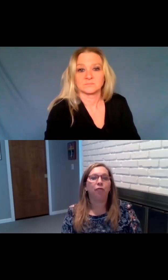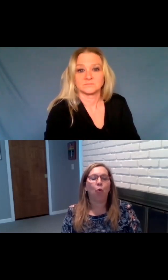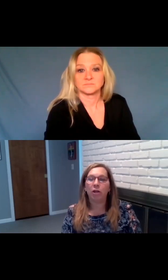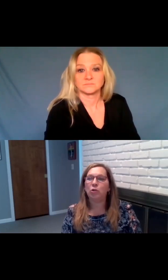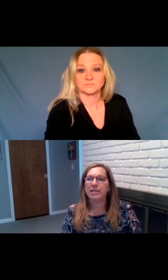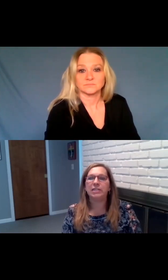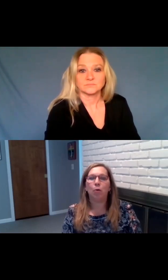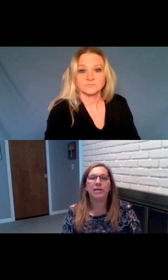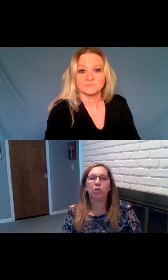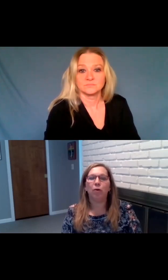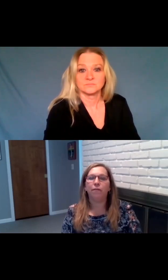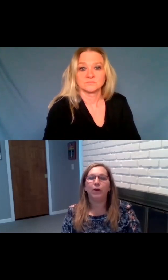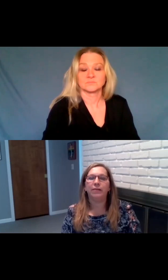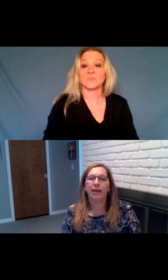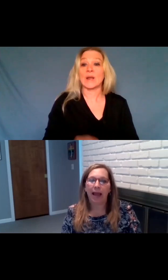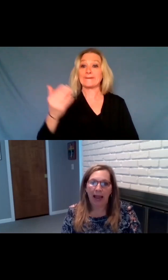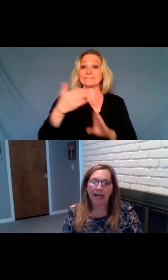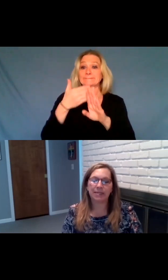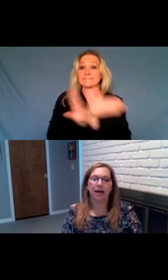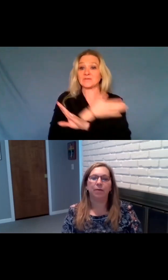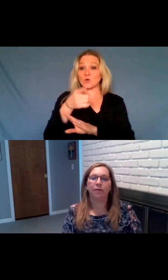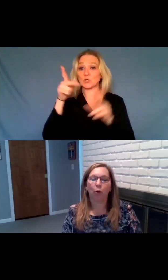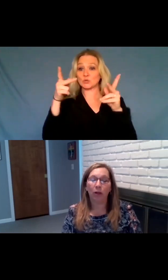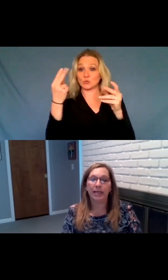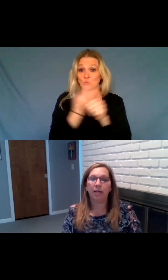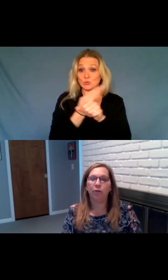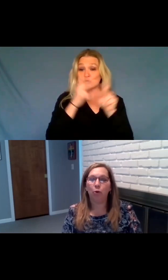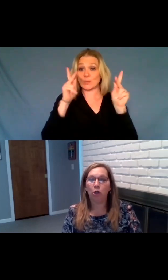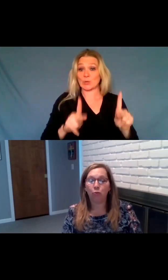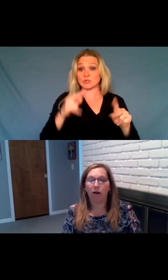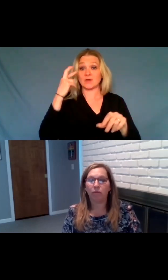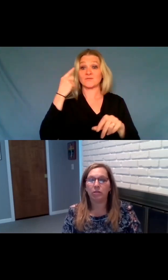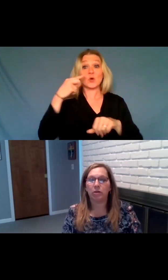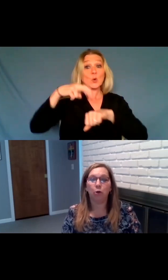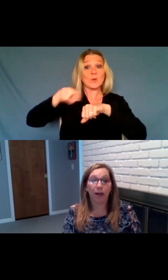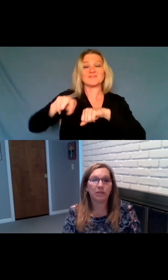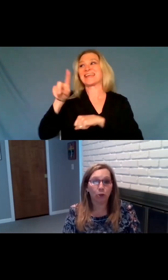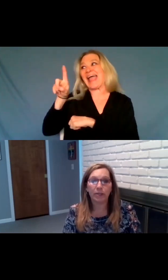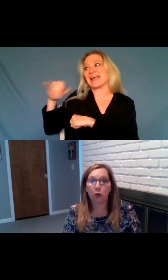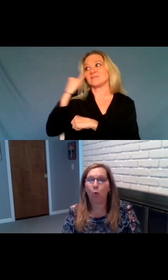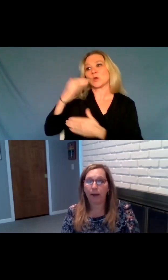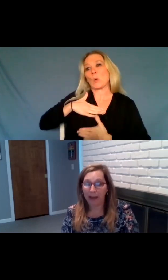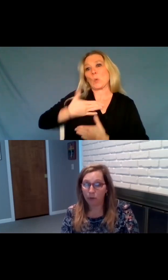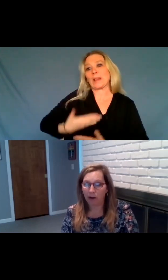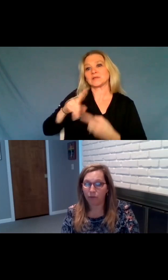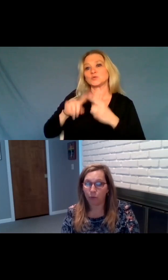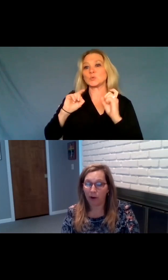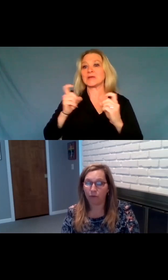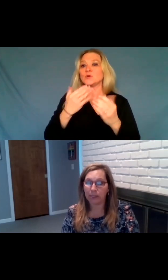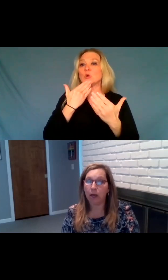Okay, before using someone as a reference, ask them if they're willing to give you a good reference. You absolutely don't want a